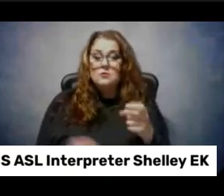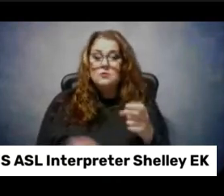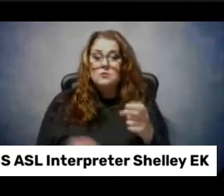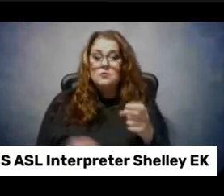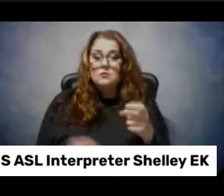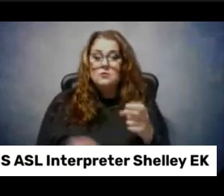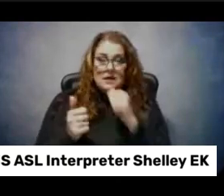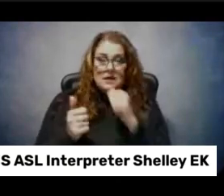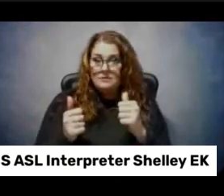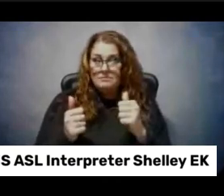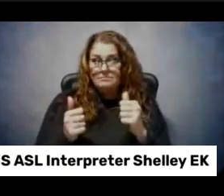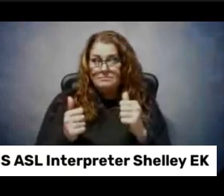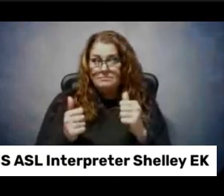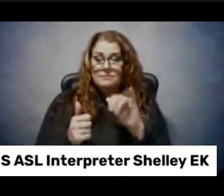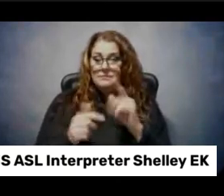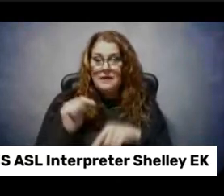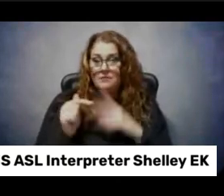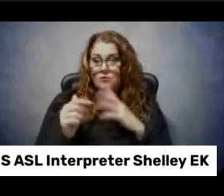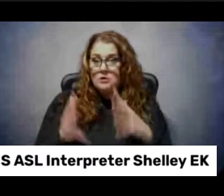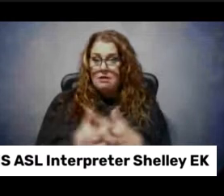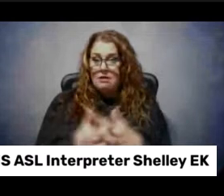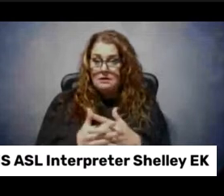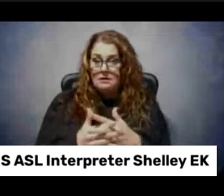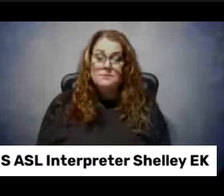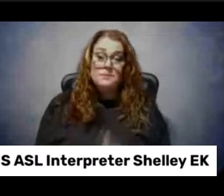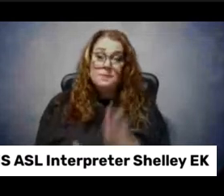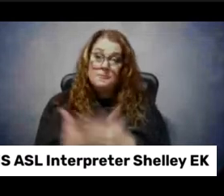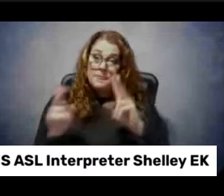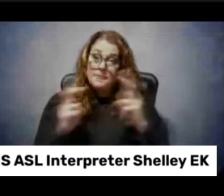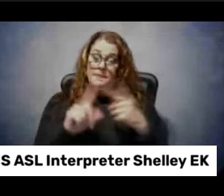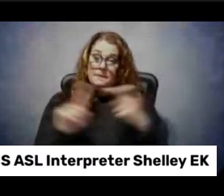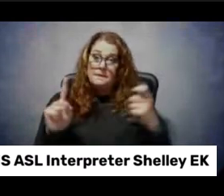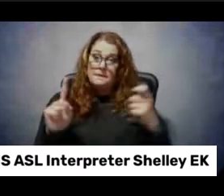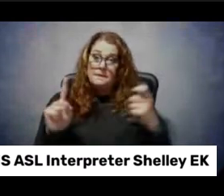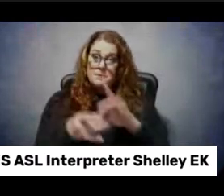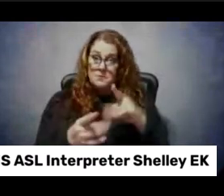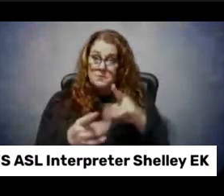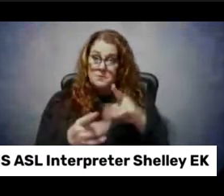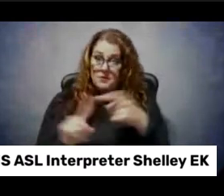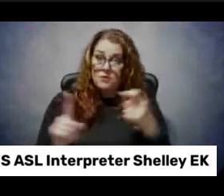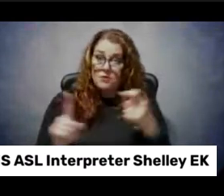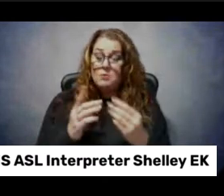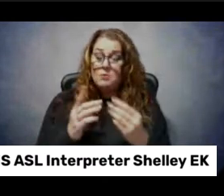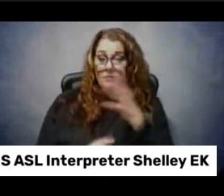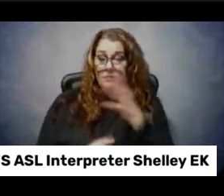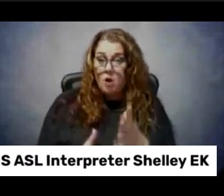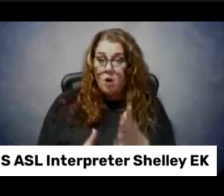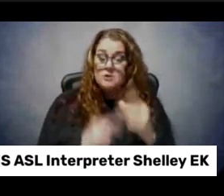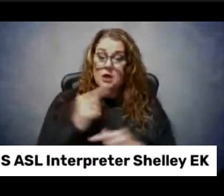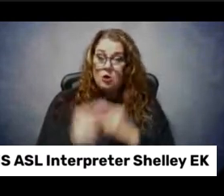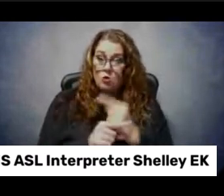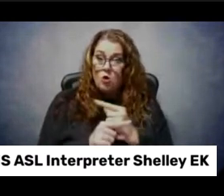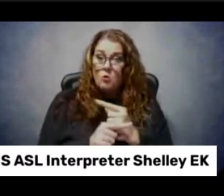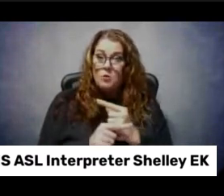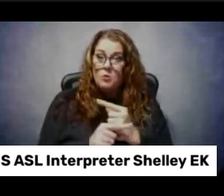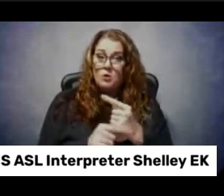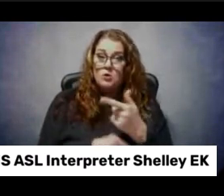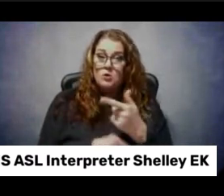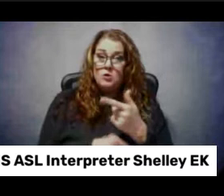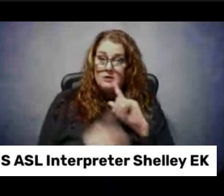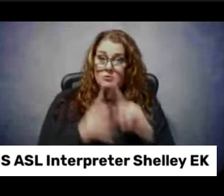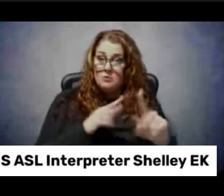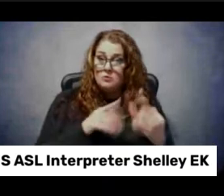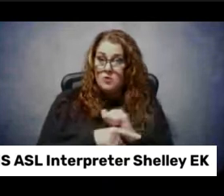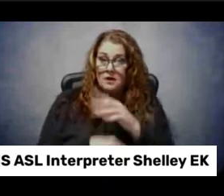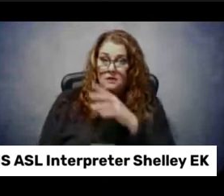infertility. So some of the quotes related to this from some of the farmers at the Global Garden Refugee Training Farm.